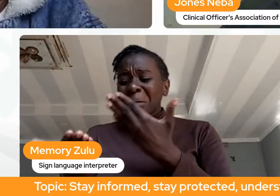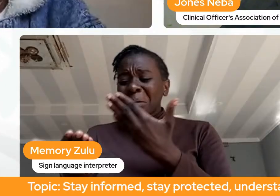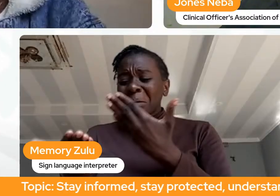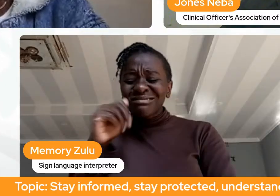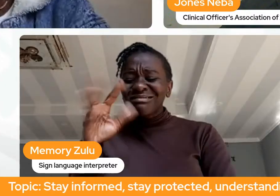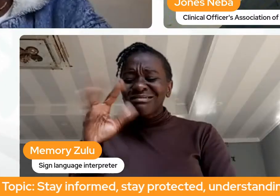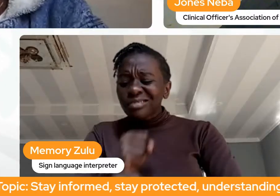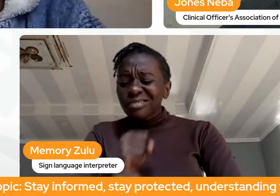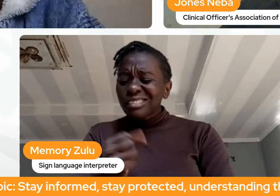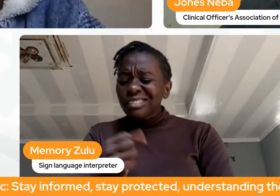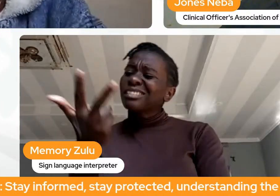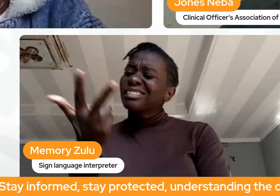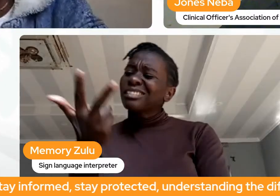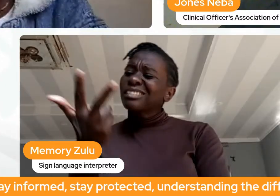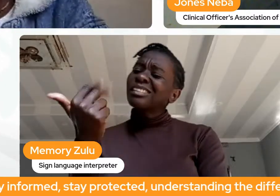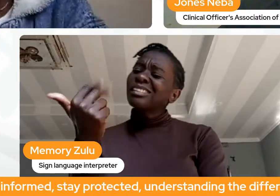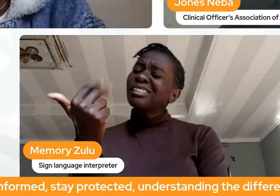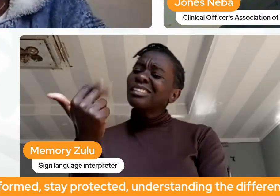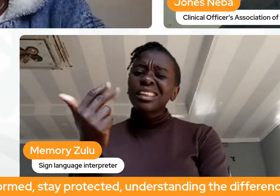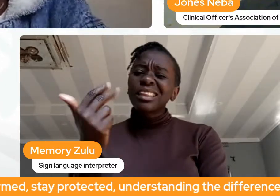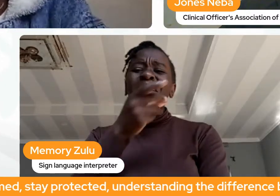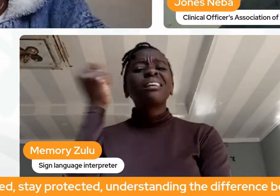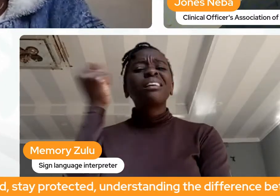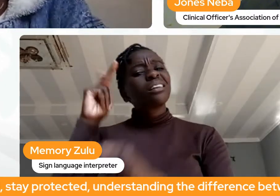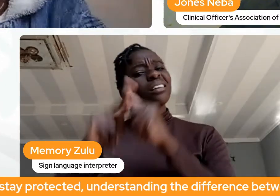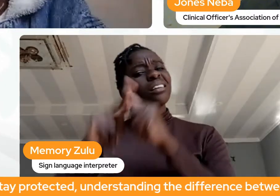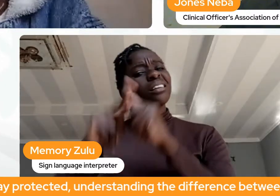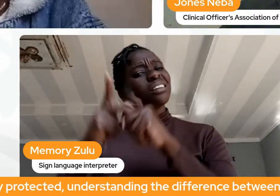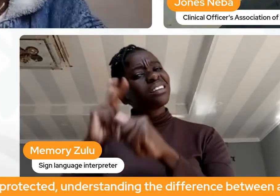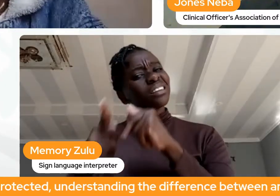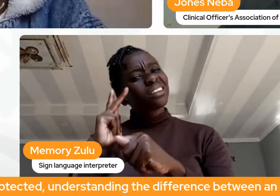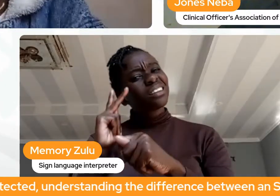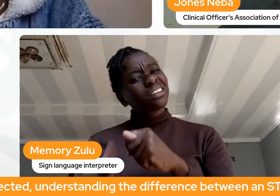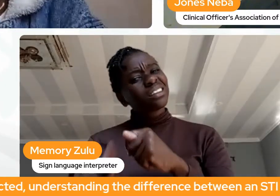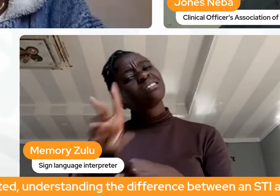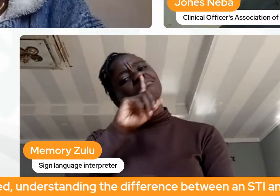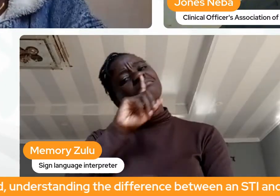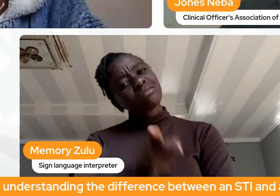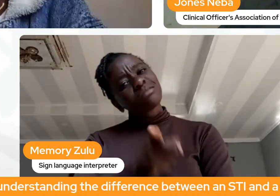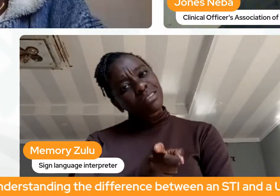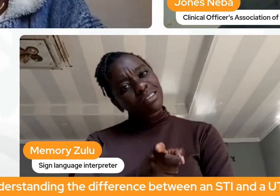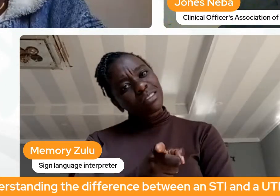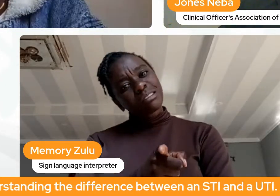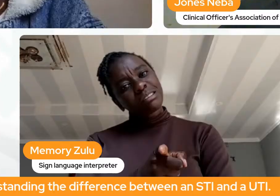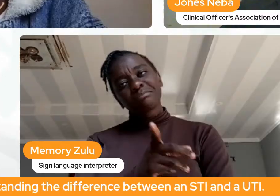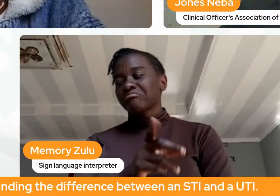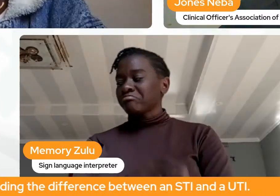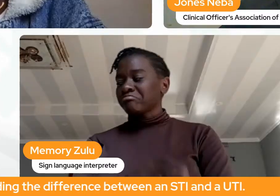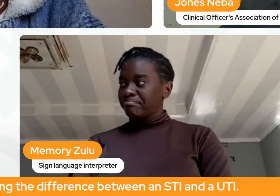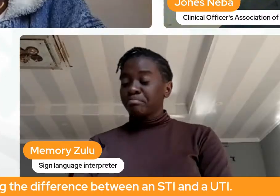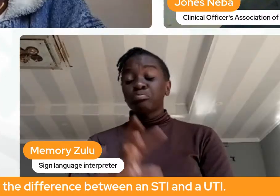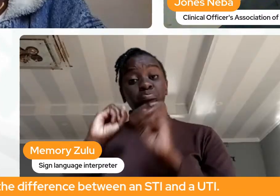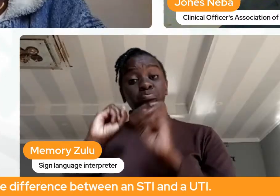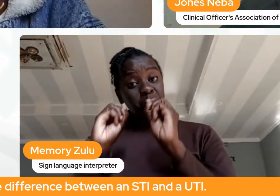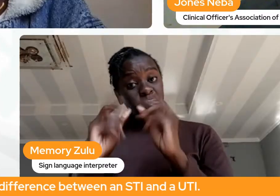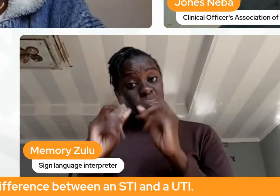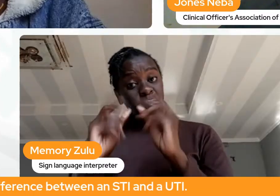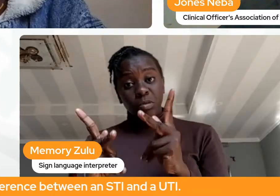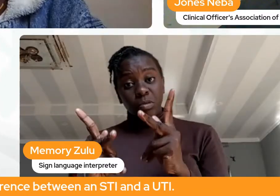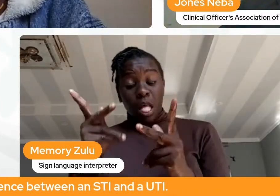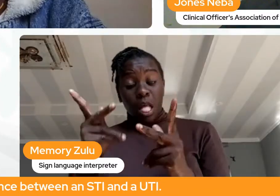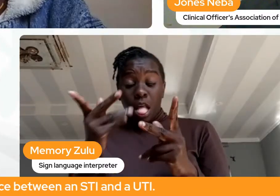in case you've got a partner, you need to be faithful to one partner who is uninfected, of